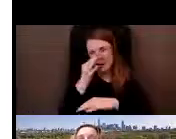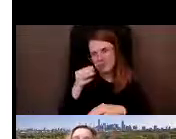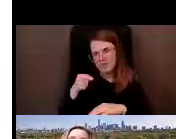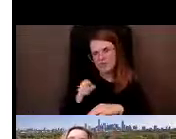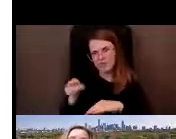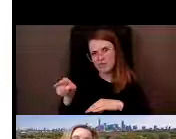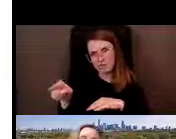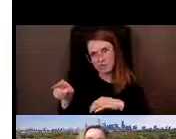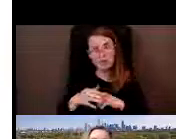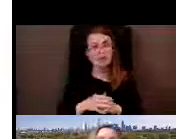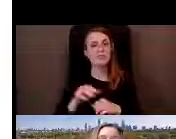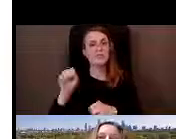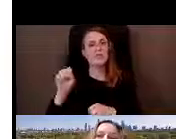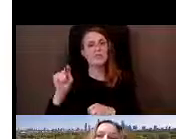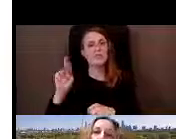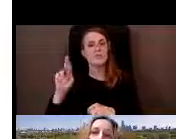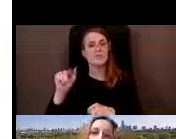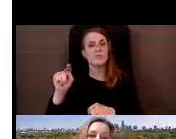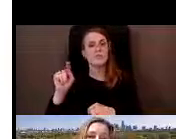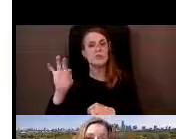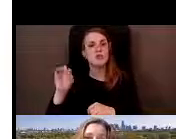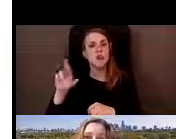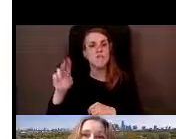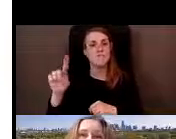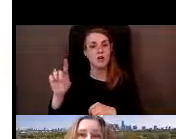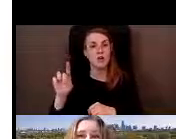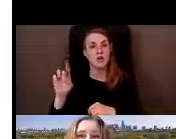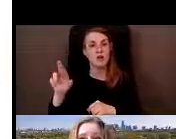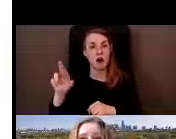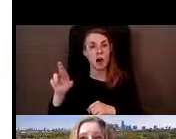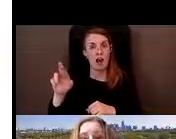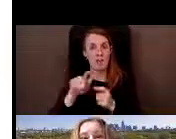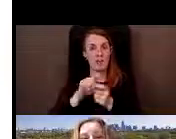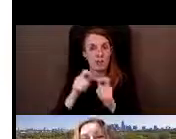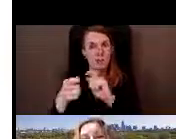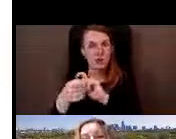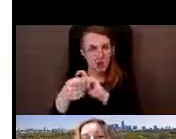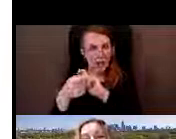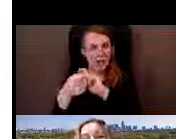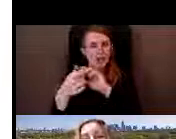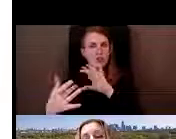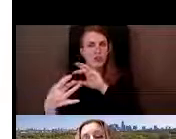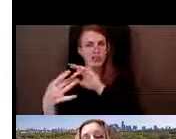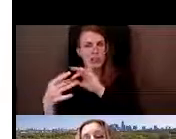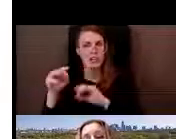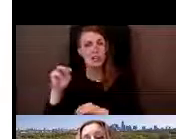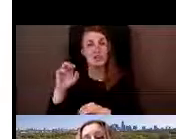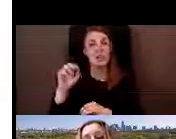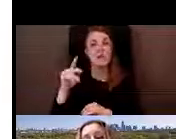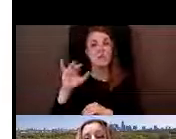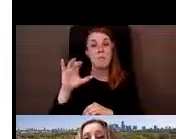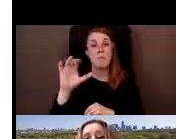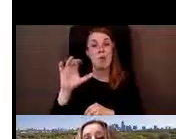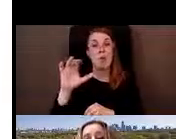We have Stratford Drive being realigned east of Mopac. So between Mopac and